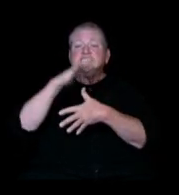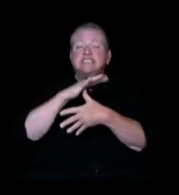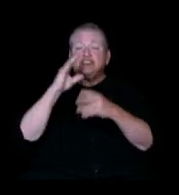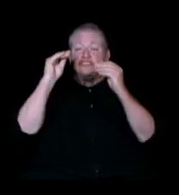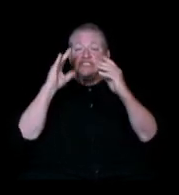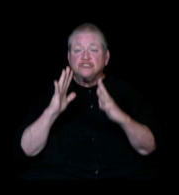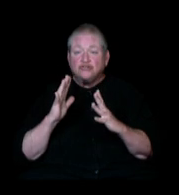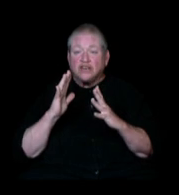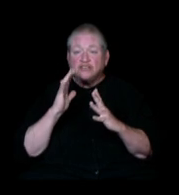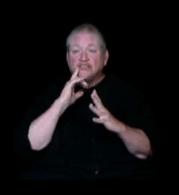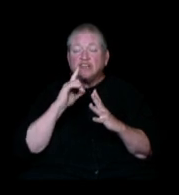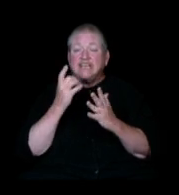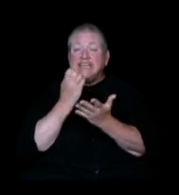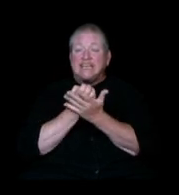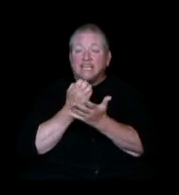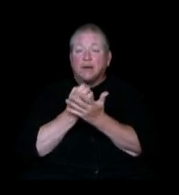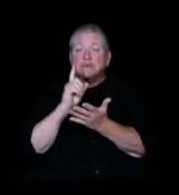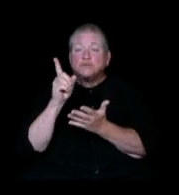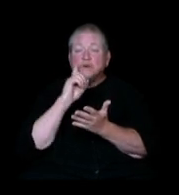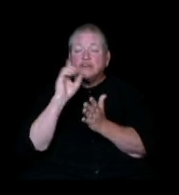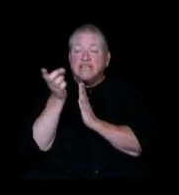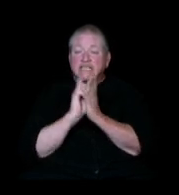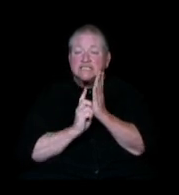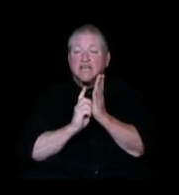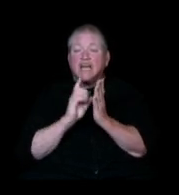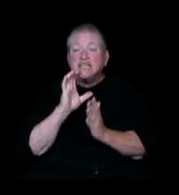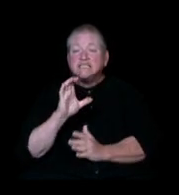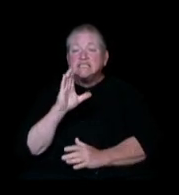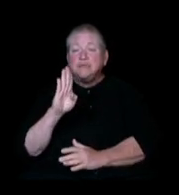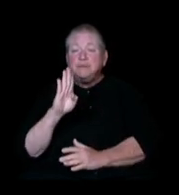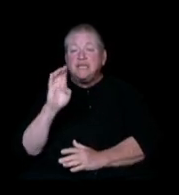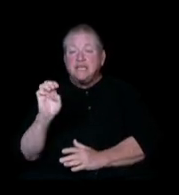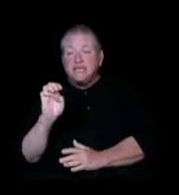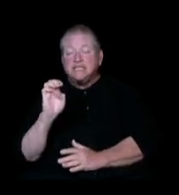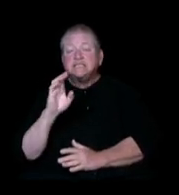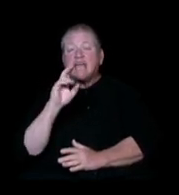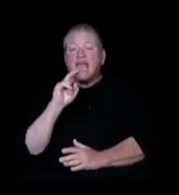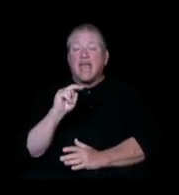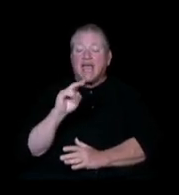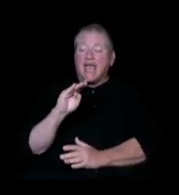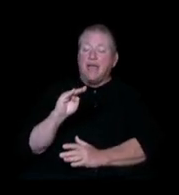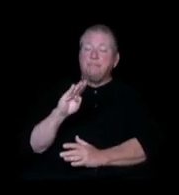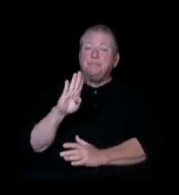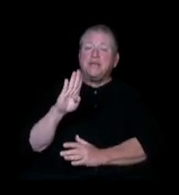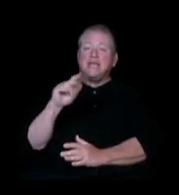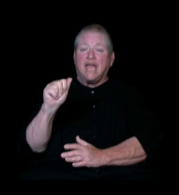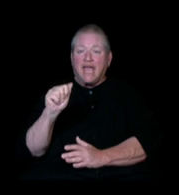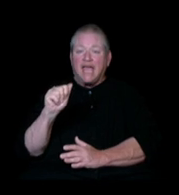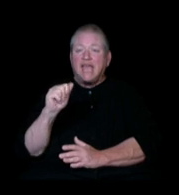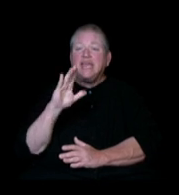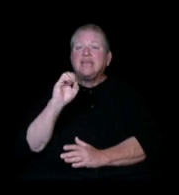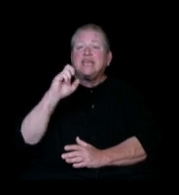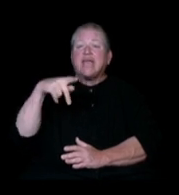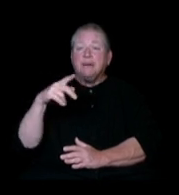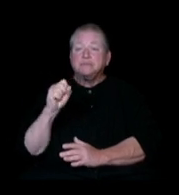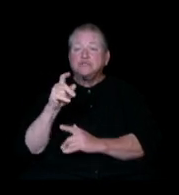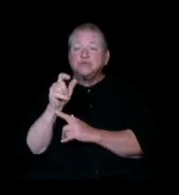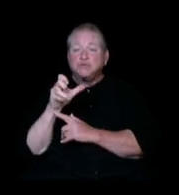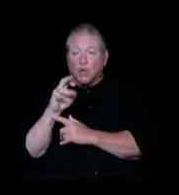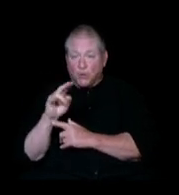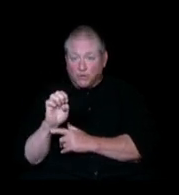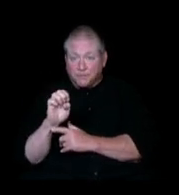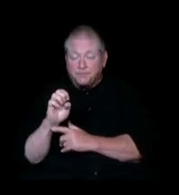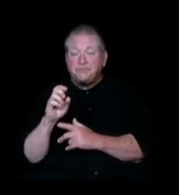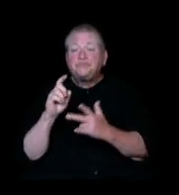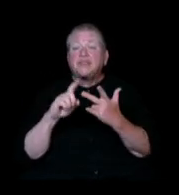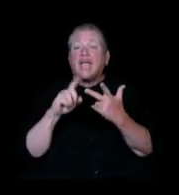Economics, where he co-designed the CBE's MBA Consulting Capstone, and the College of Fine and Performing Arts, where